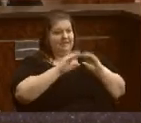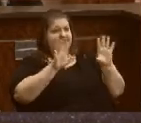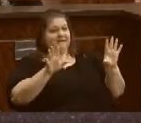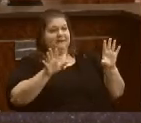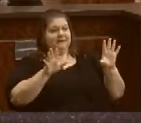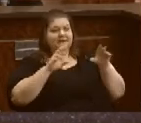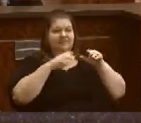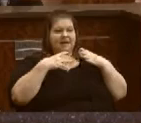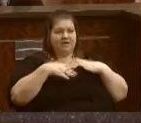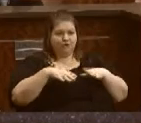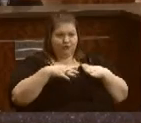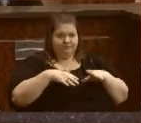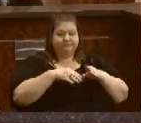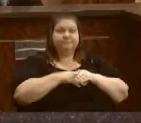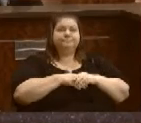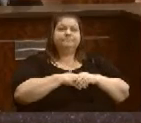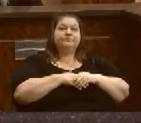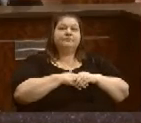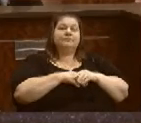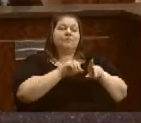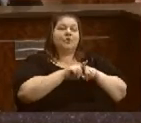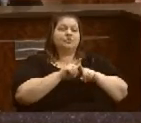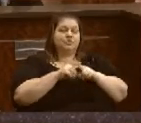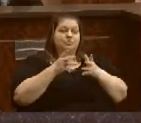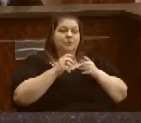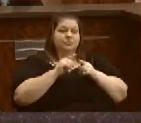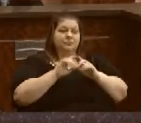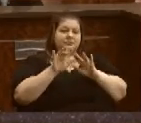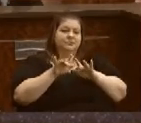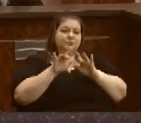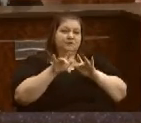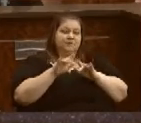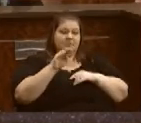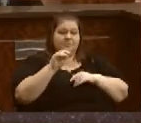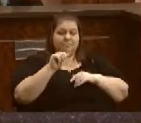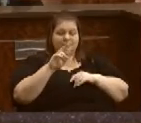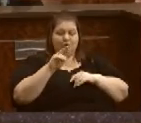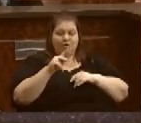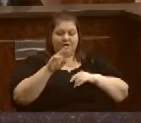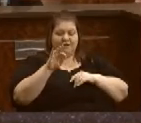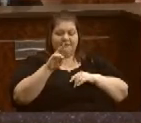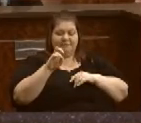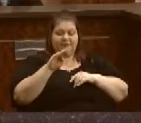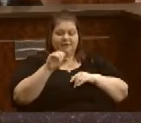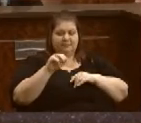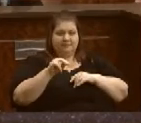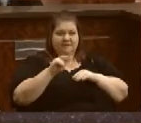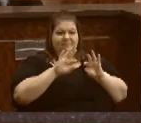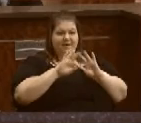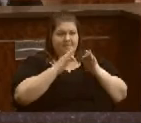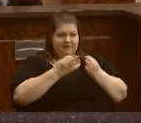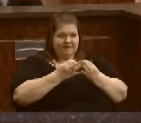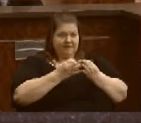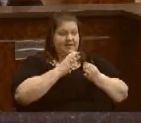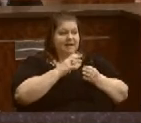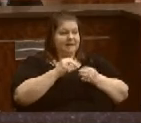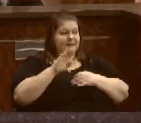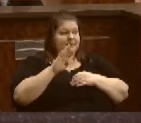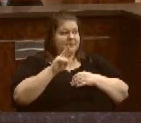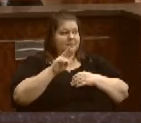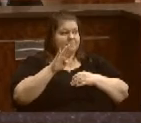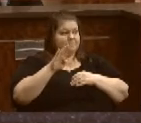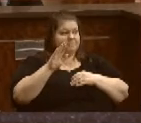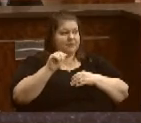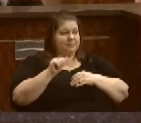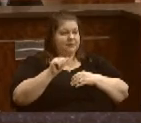Additionally, on a sad note, we'd like to send our condolences to the family of Mark Freeman and also our condolences to Bubba and the loss of his